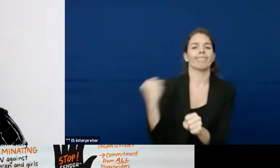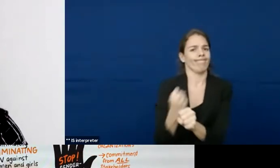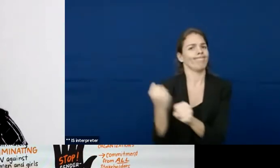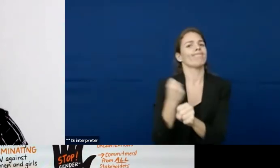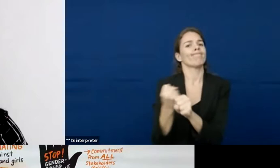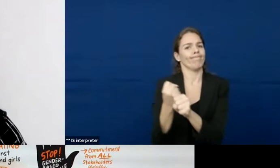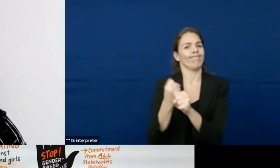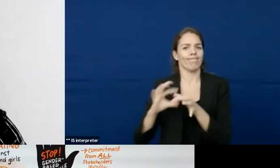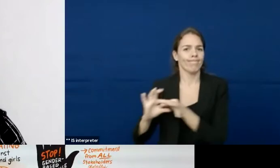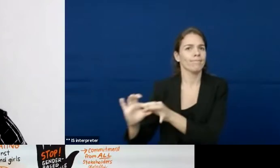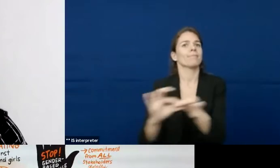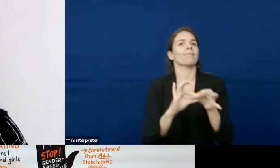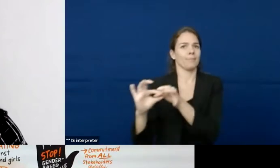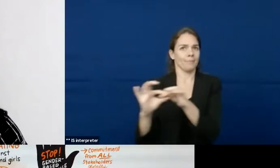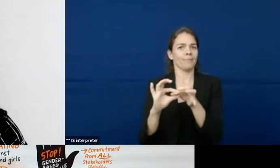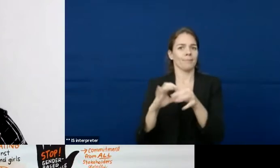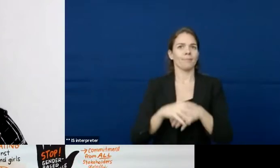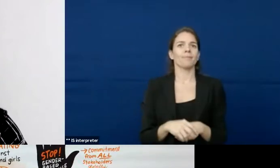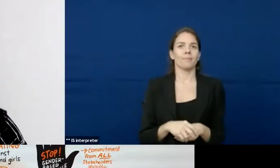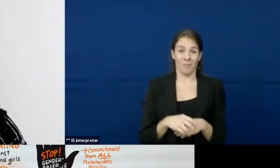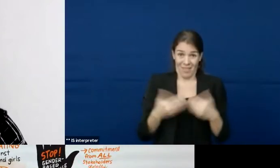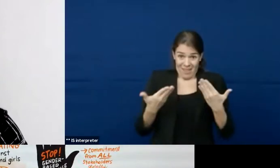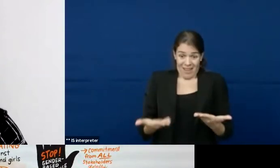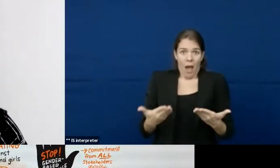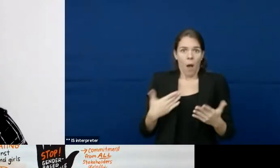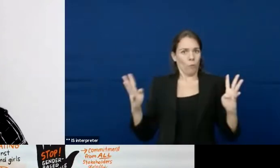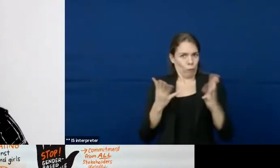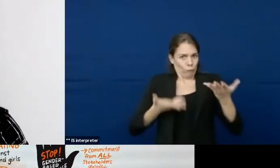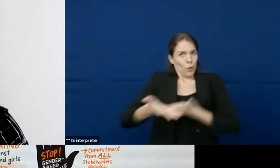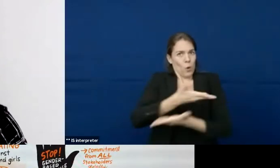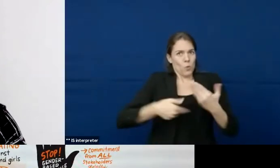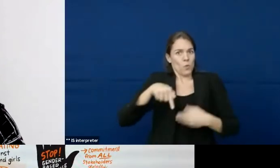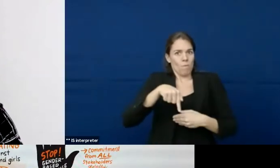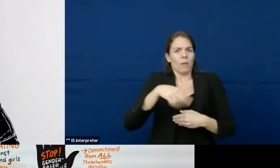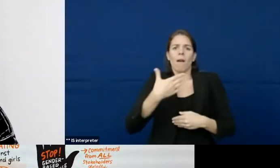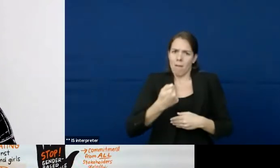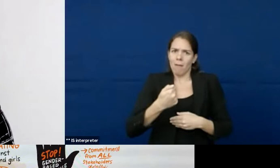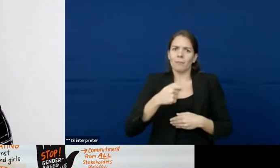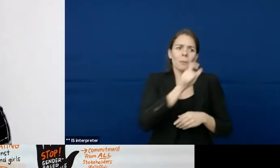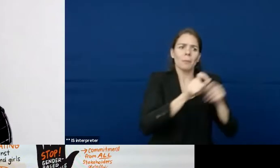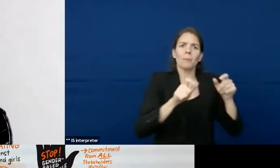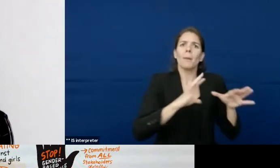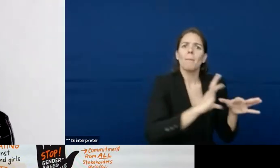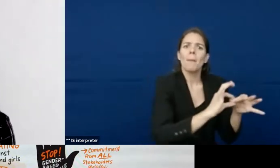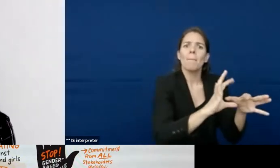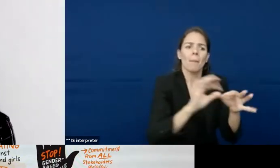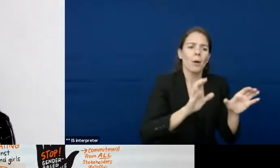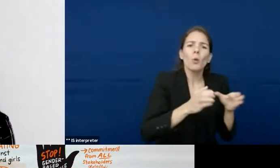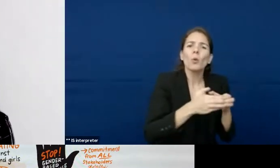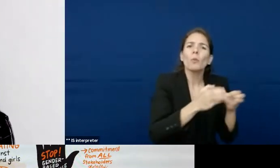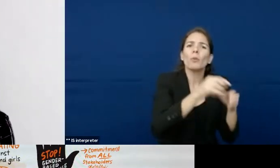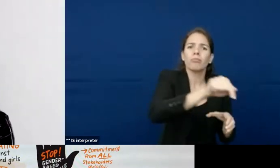coordination, and collaboration between the philanthropy sector, governments, bilateral and multilateral agencies, and the private